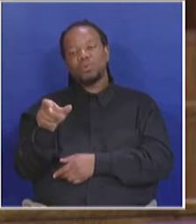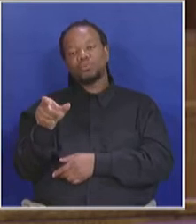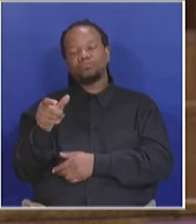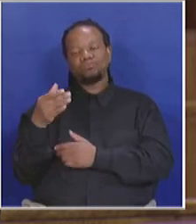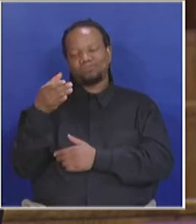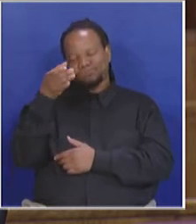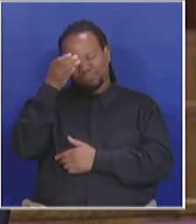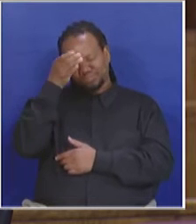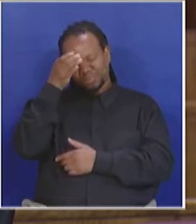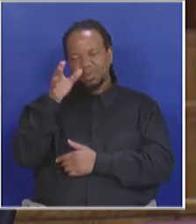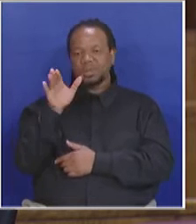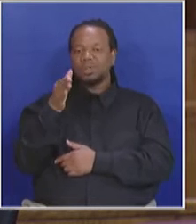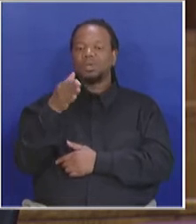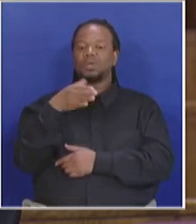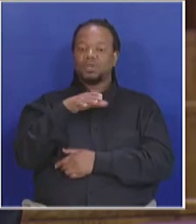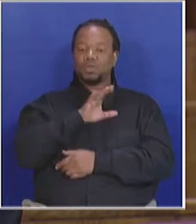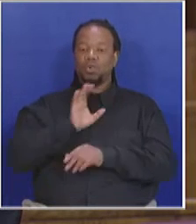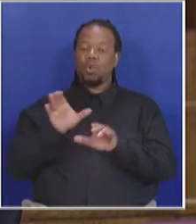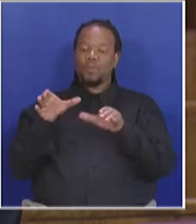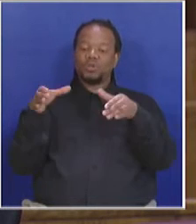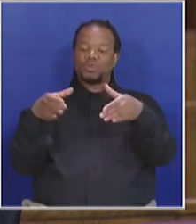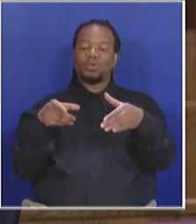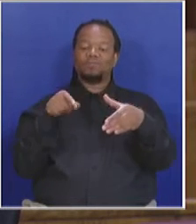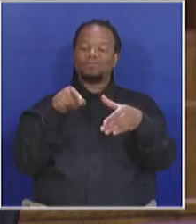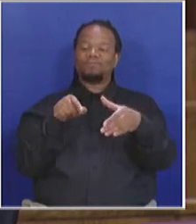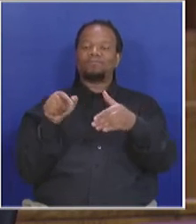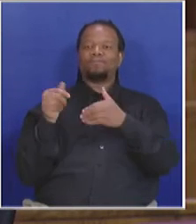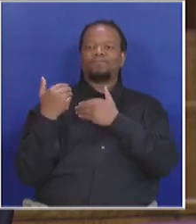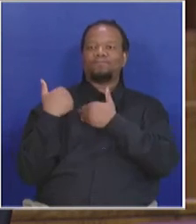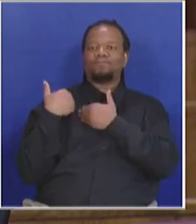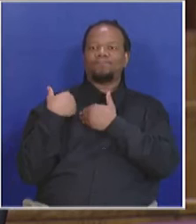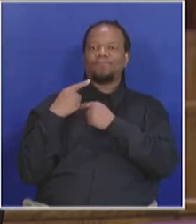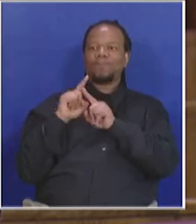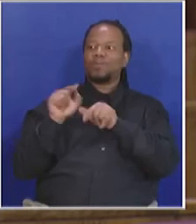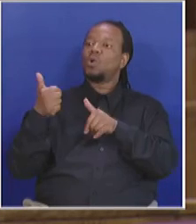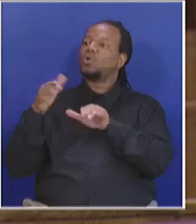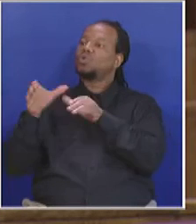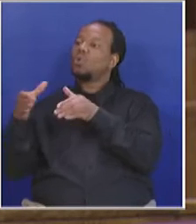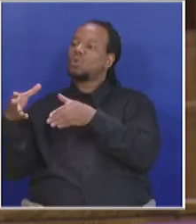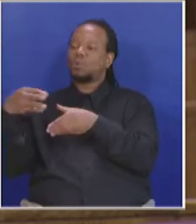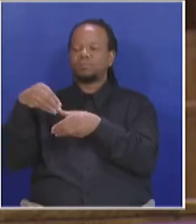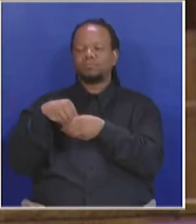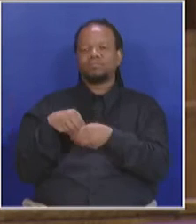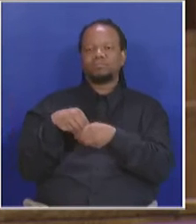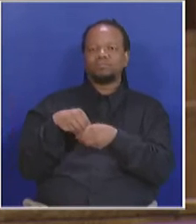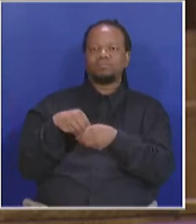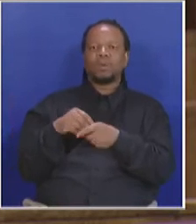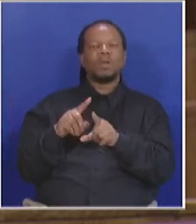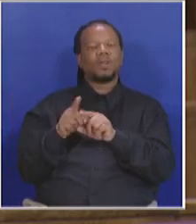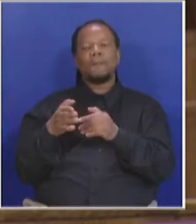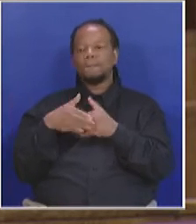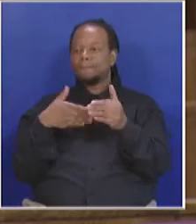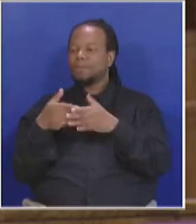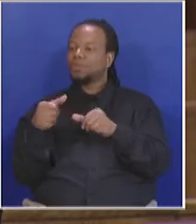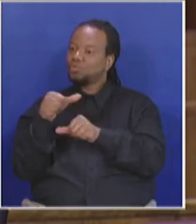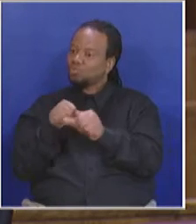knows that the commission would also be charged with facilitating stakeholder engagements aimed at forging social compact towards